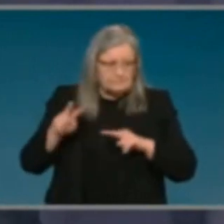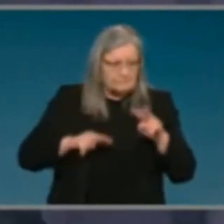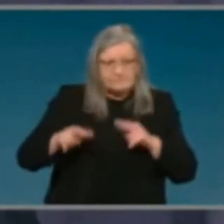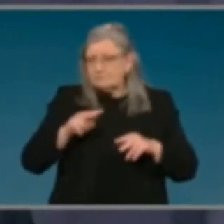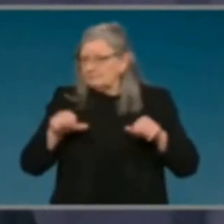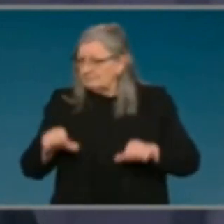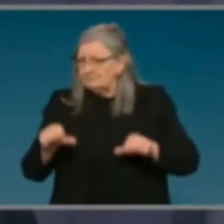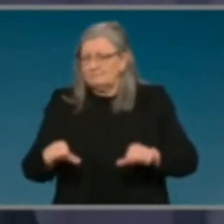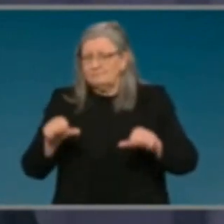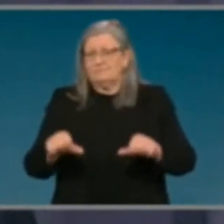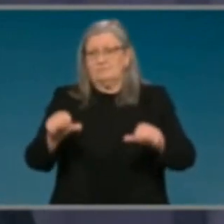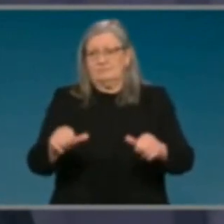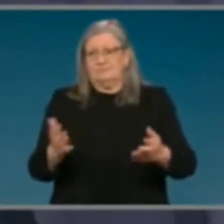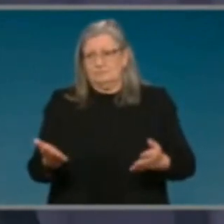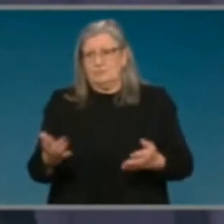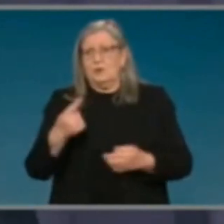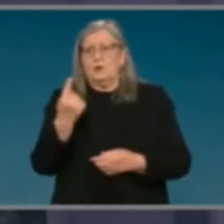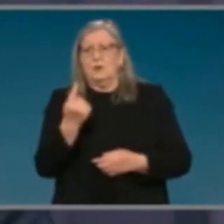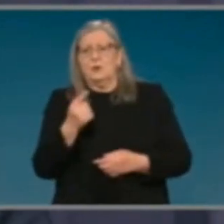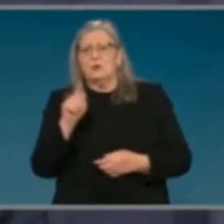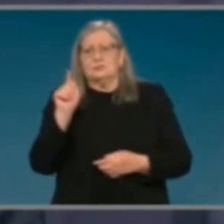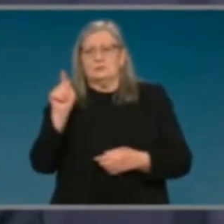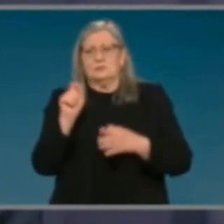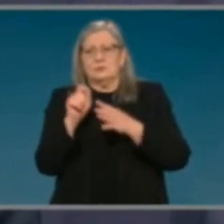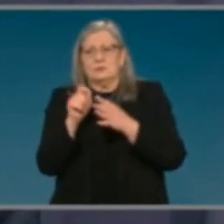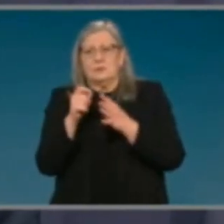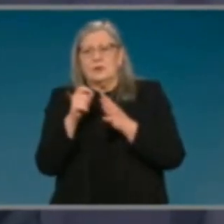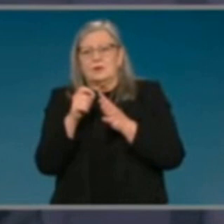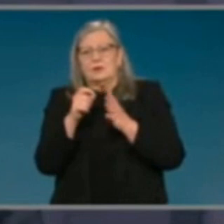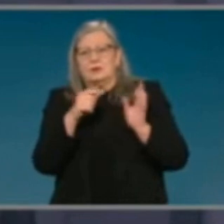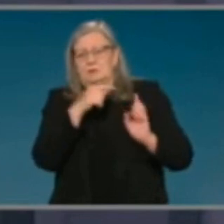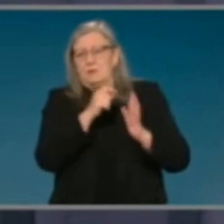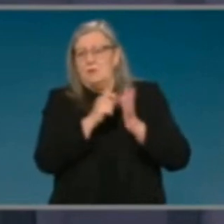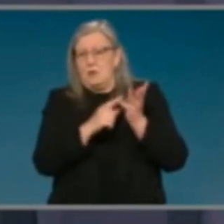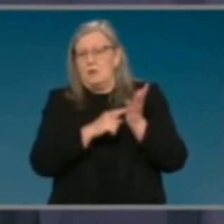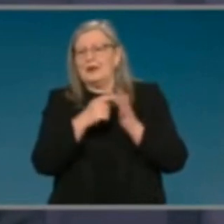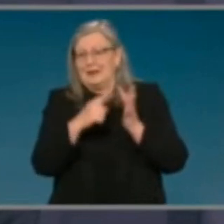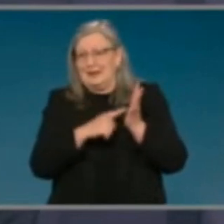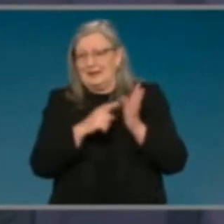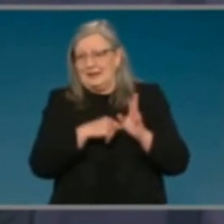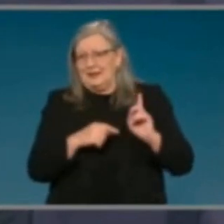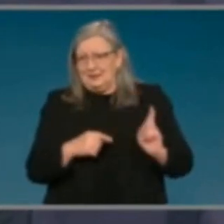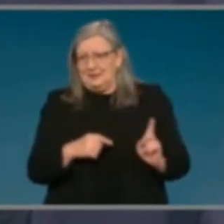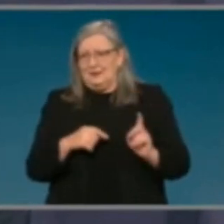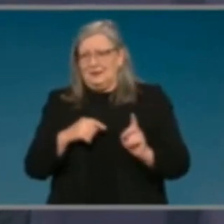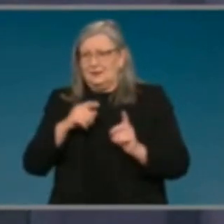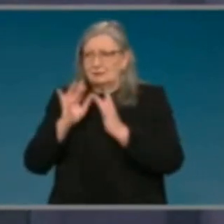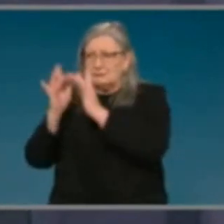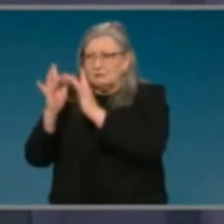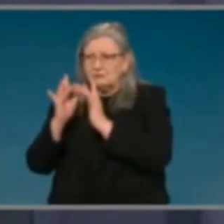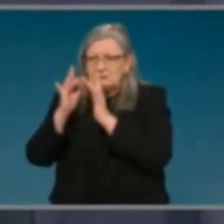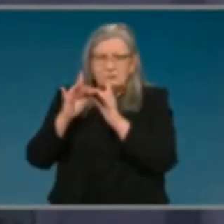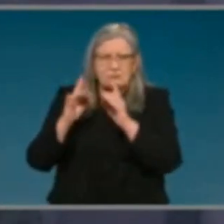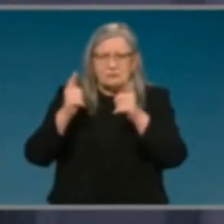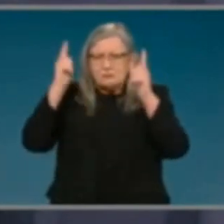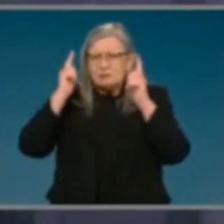the CDNA, the Communicable Diseases Network, with the AHPPC and with the Australian National